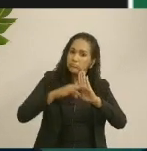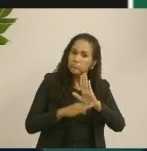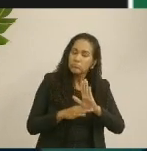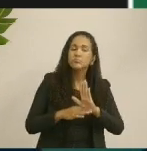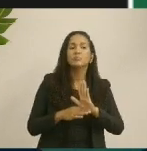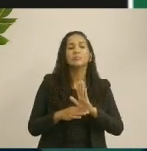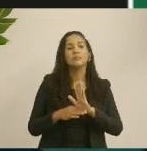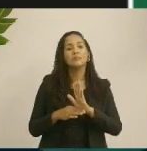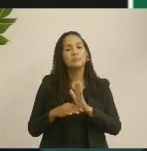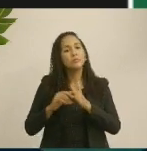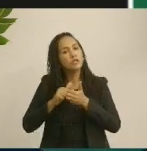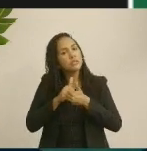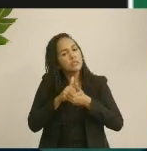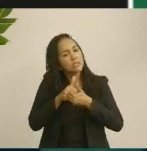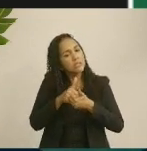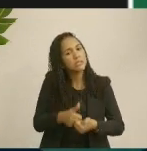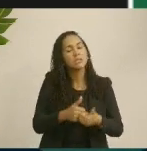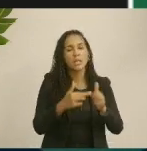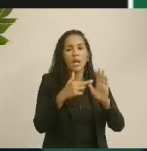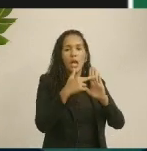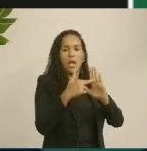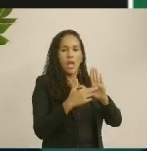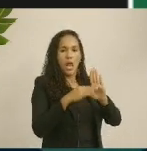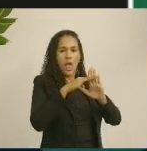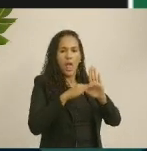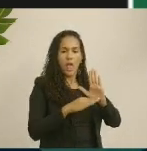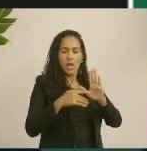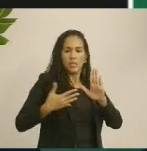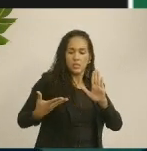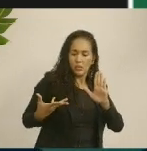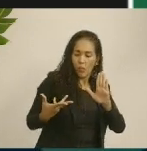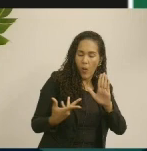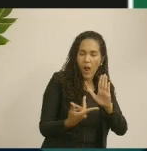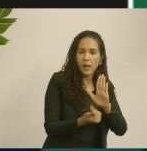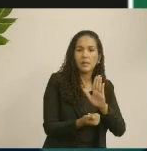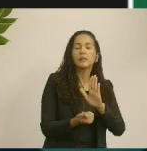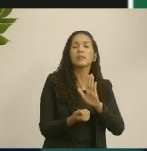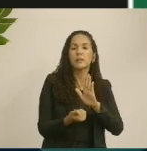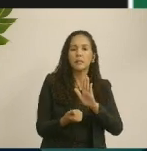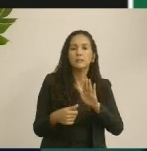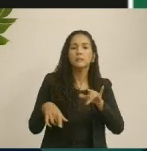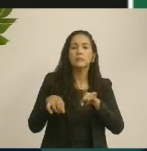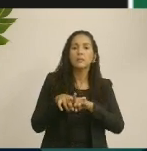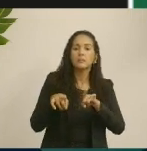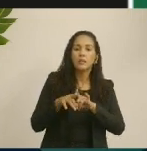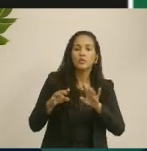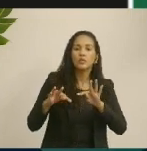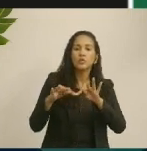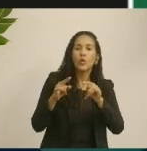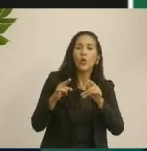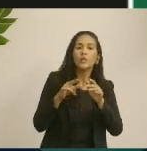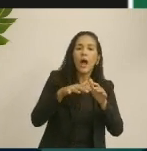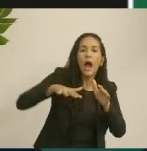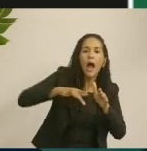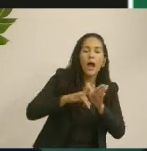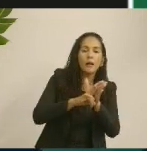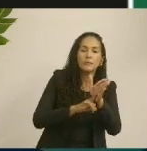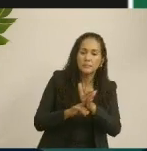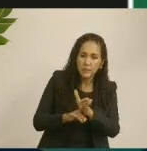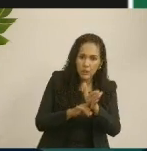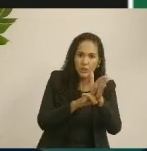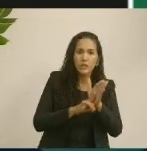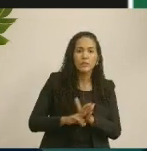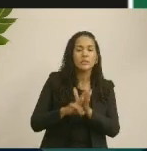the designs of the safety trials and certainly efficacy trials. But I think what you raised